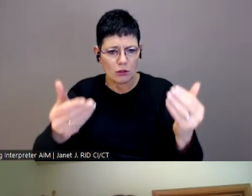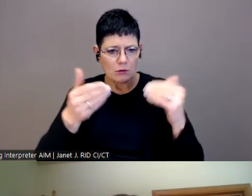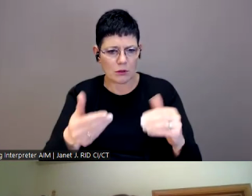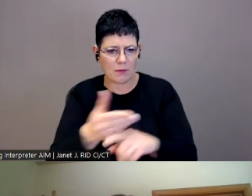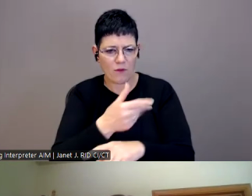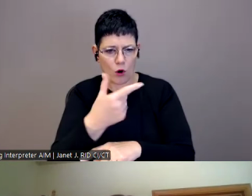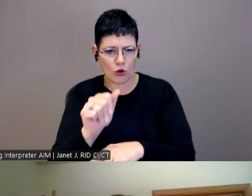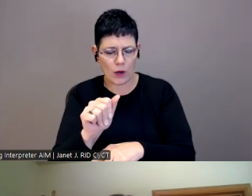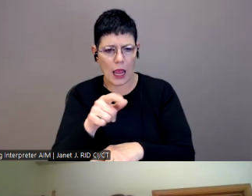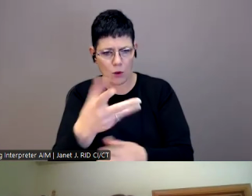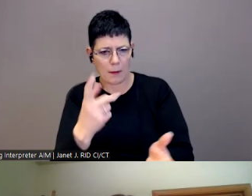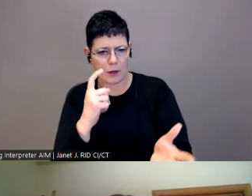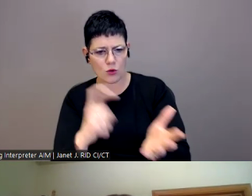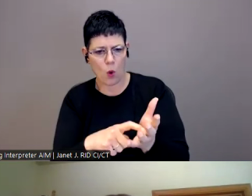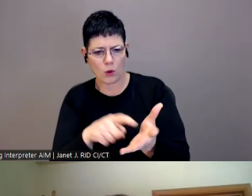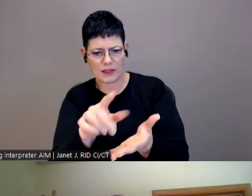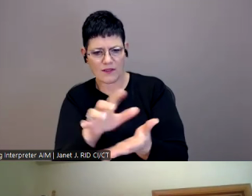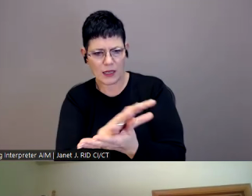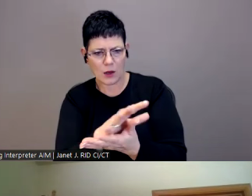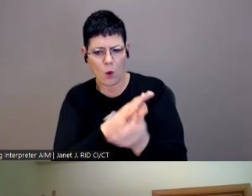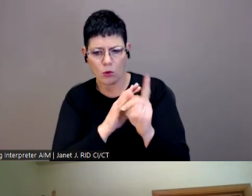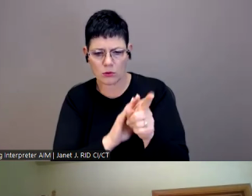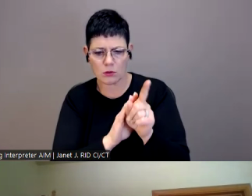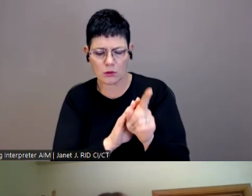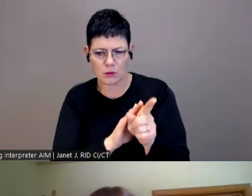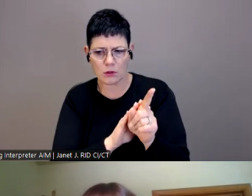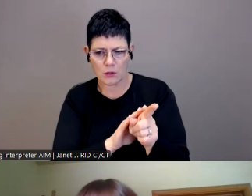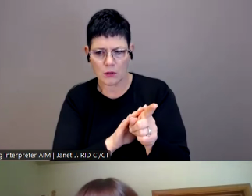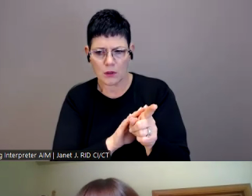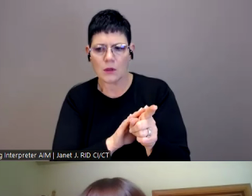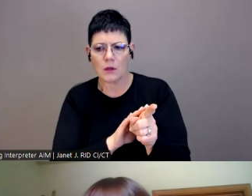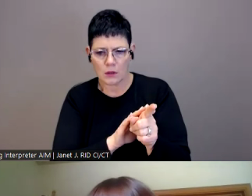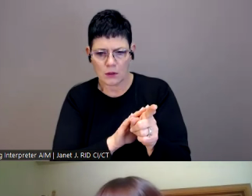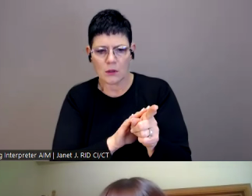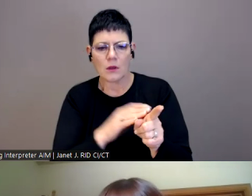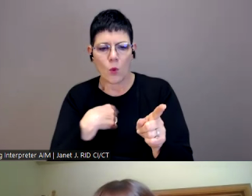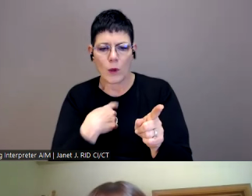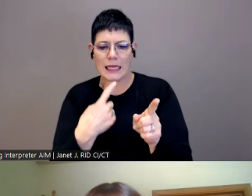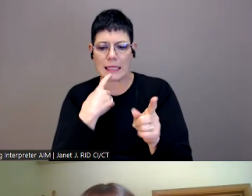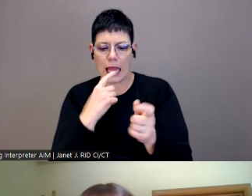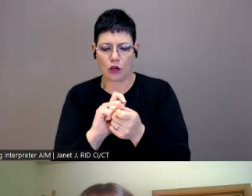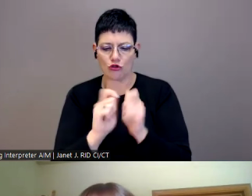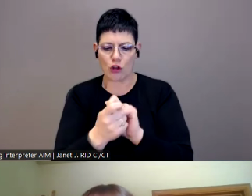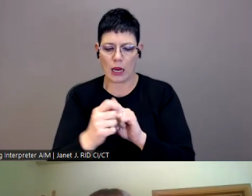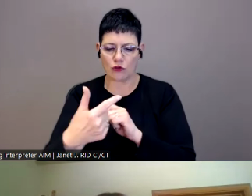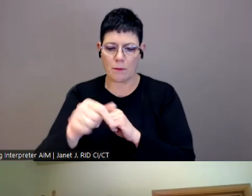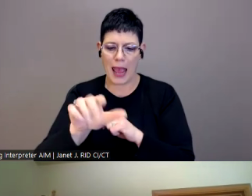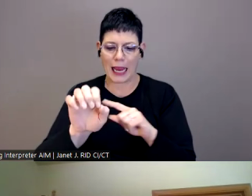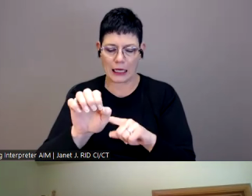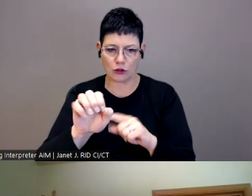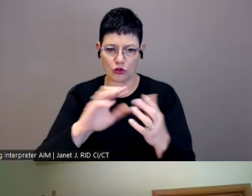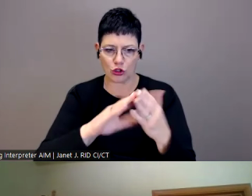you may notice in those videos and the one we heard earlier that we say change package, community engagement change